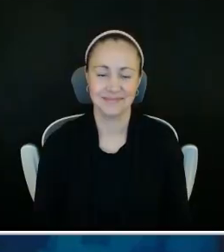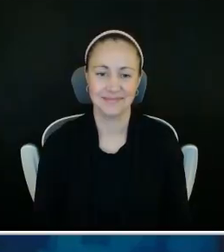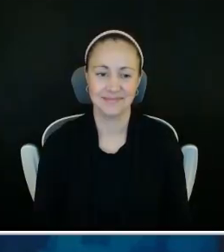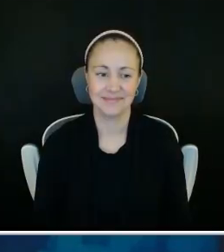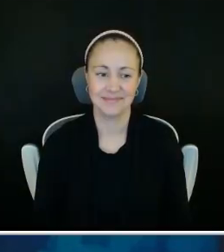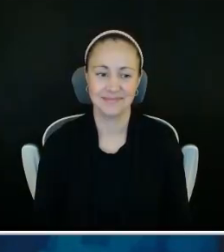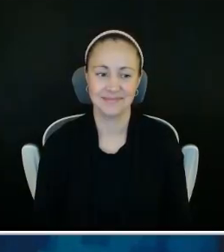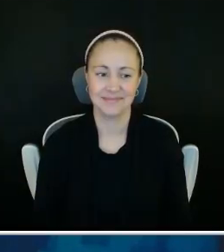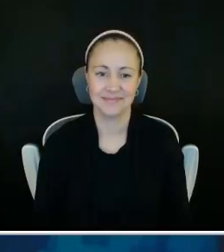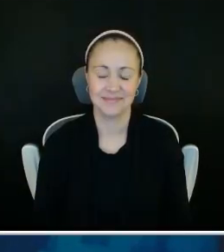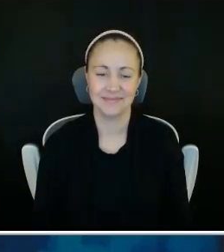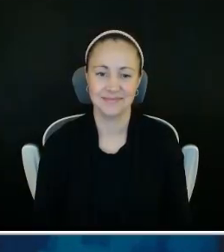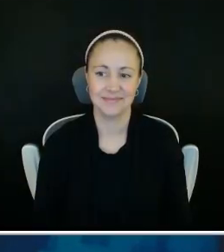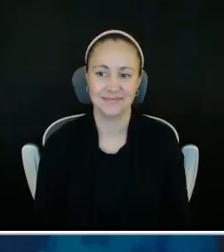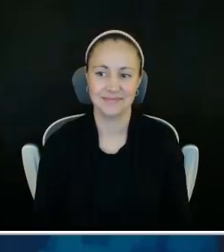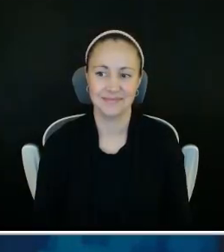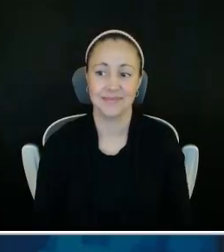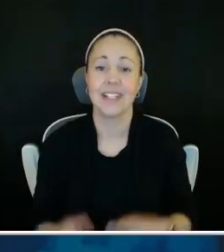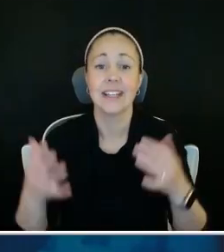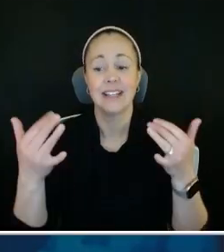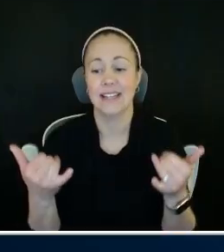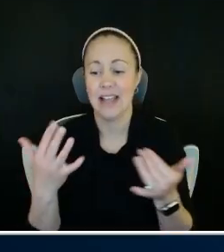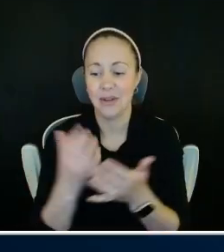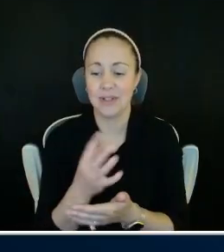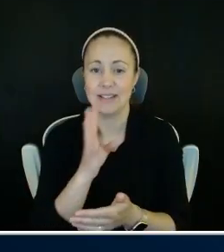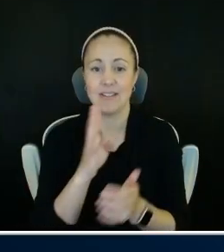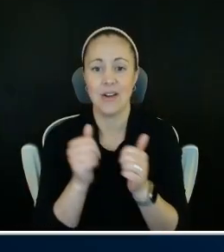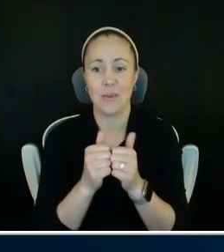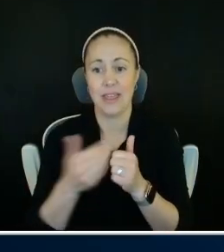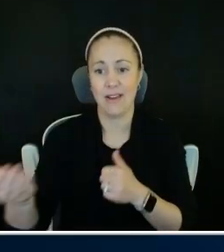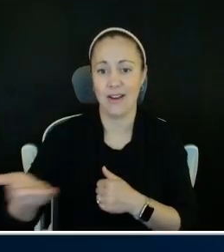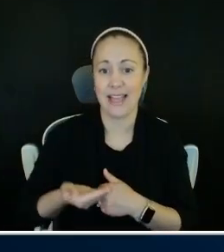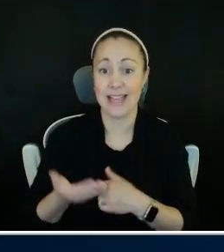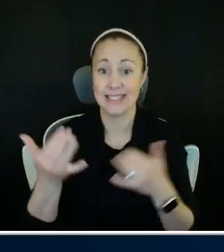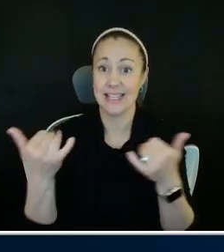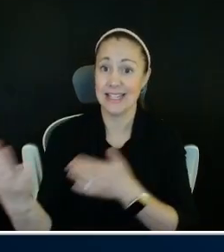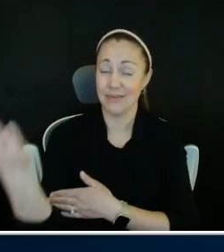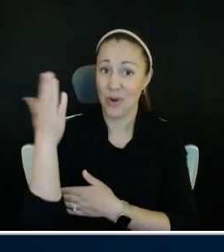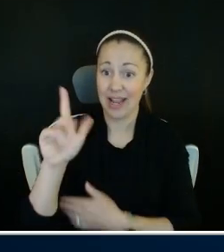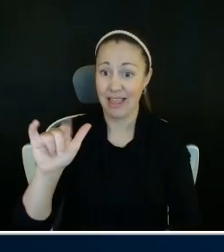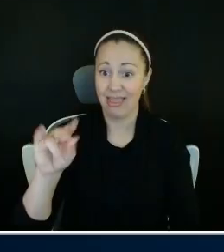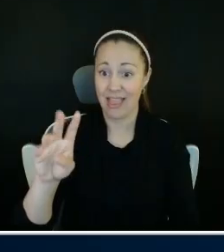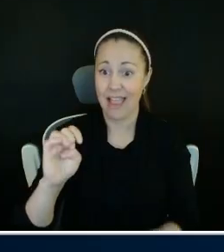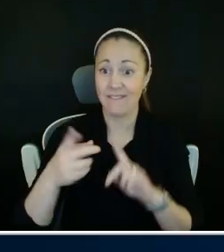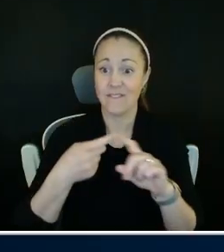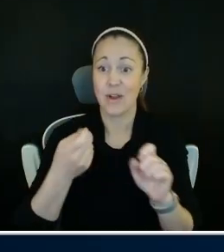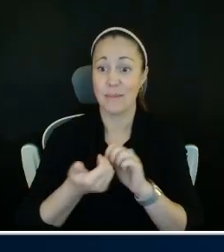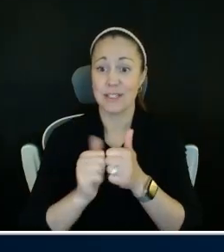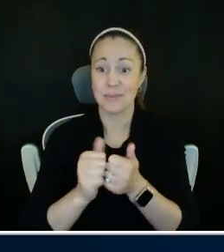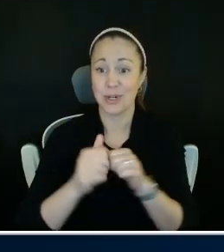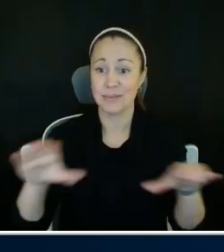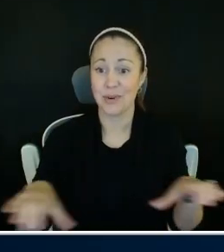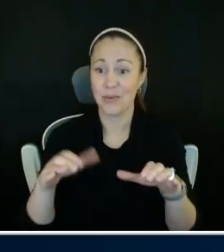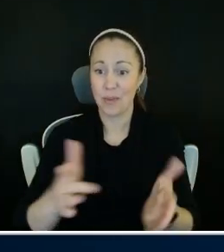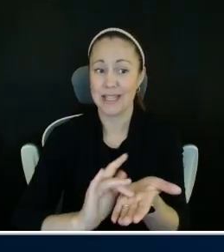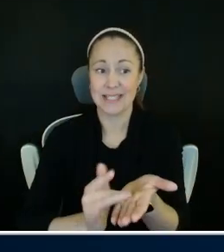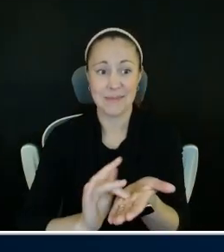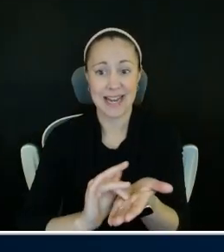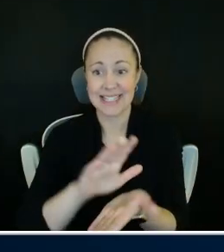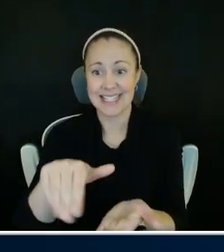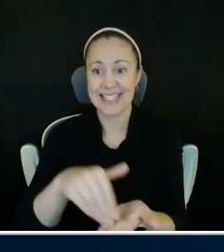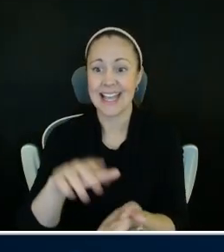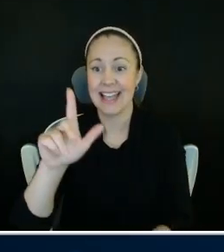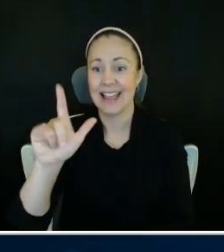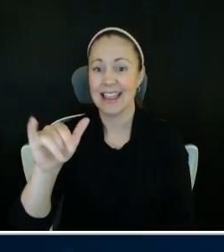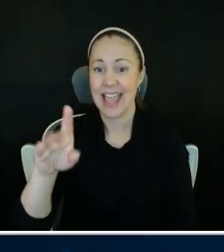Let's turn to our guests for this morning's discussion. Joining us live from our Sports Performance Medicine Center is Lael Barnes. Hi, Lael. It's great to see